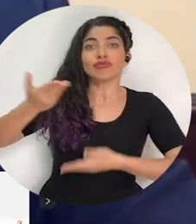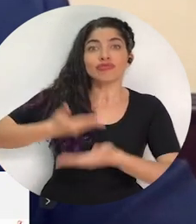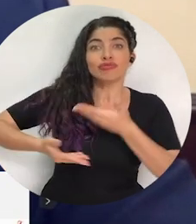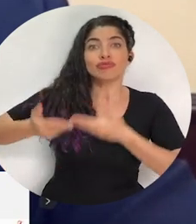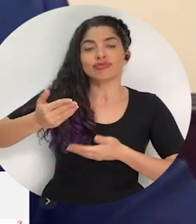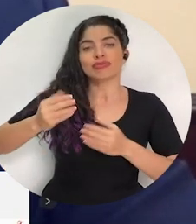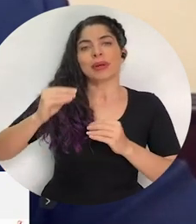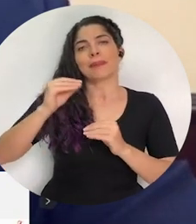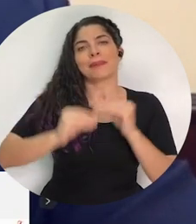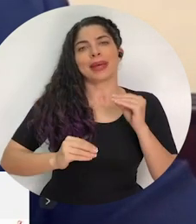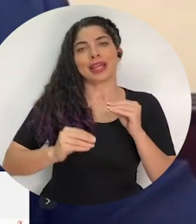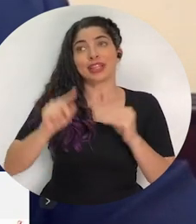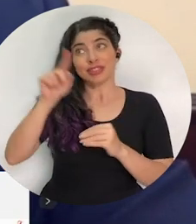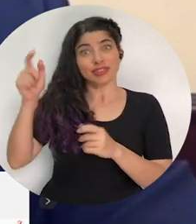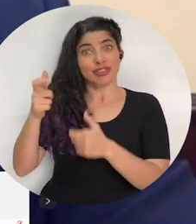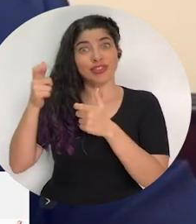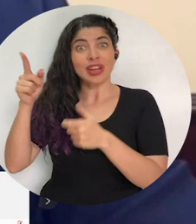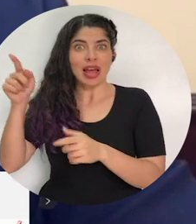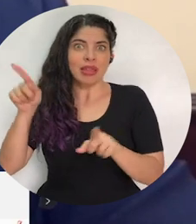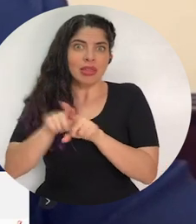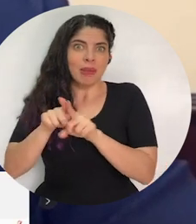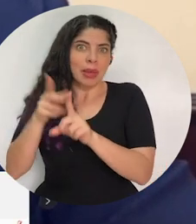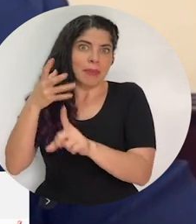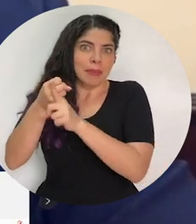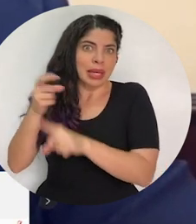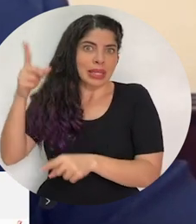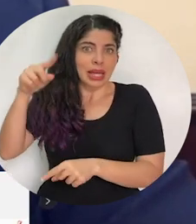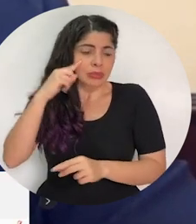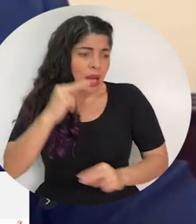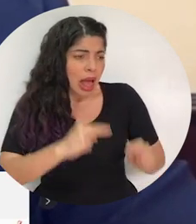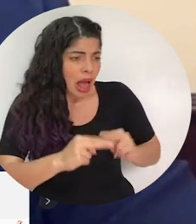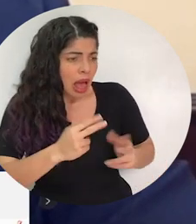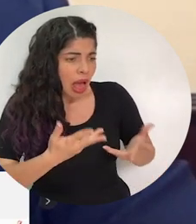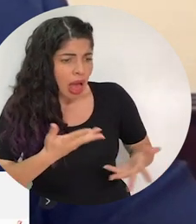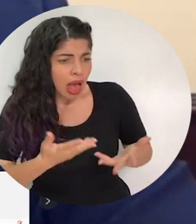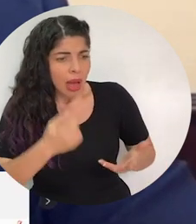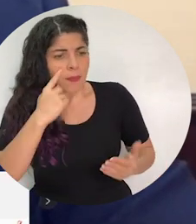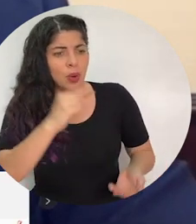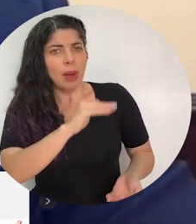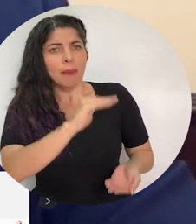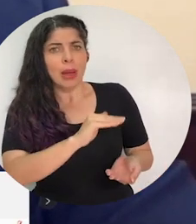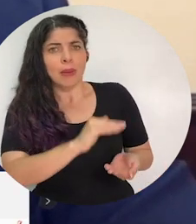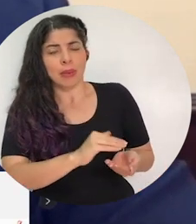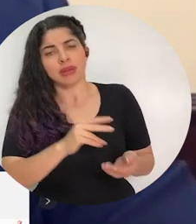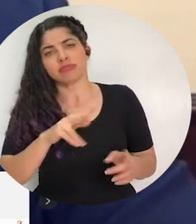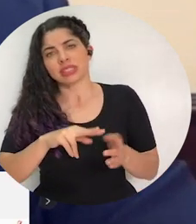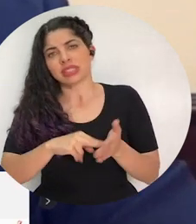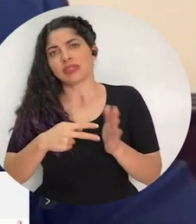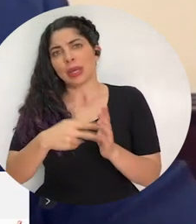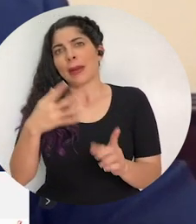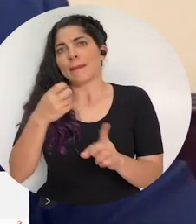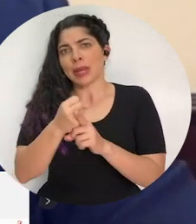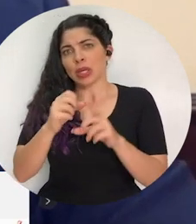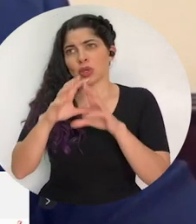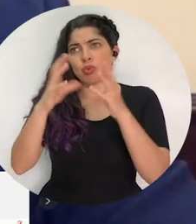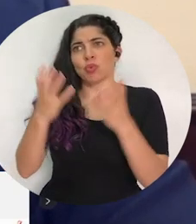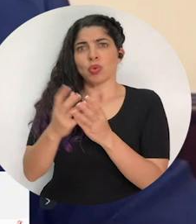trade less with the richer economies. This is also going to harm the developed world.